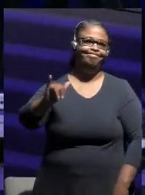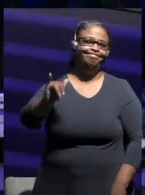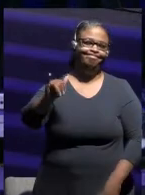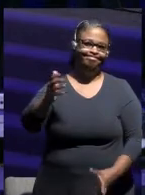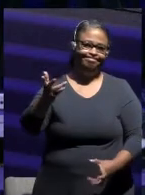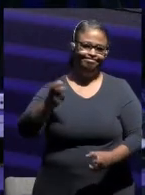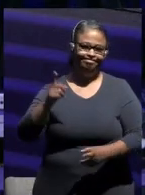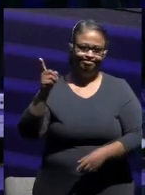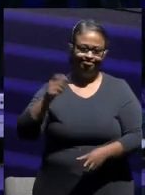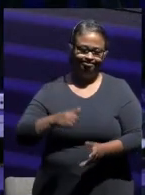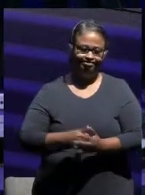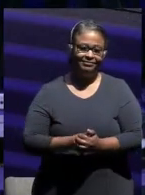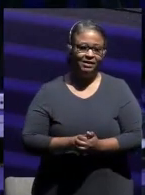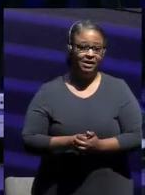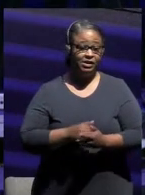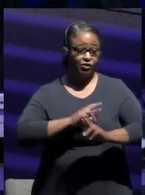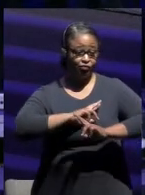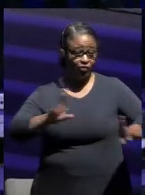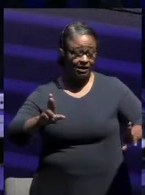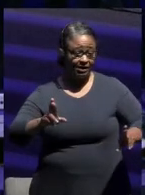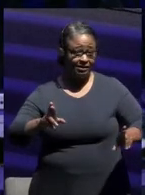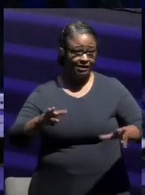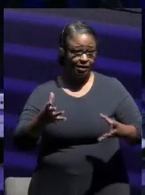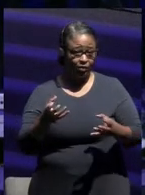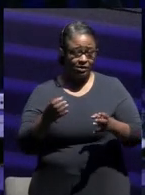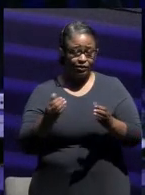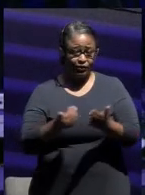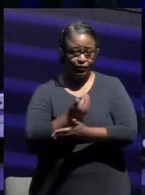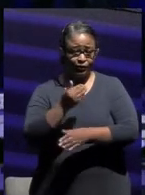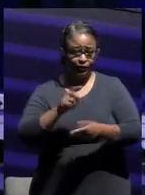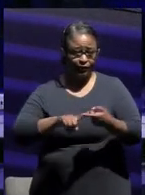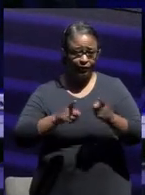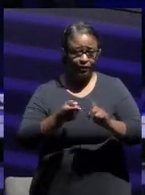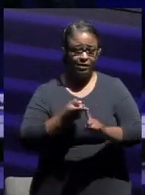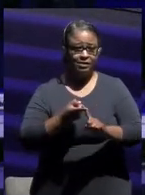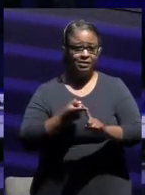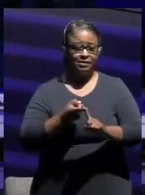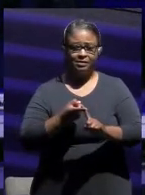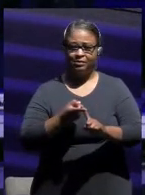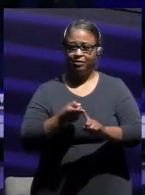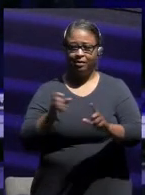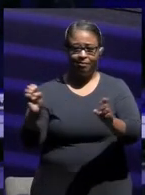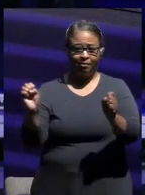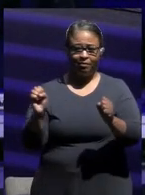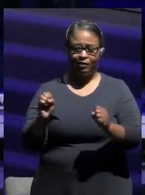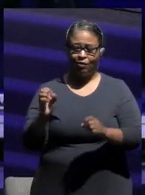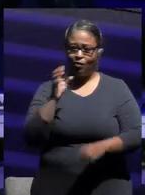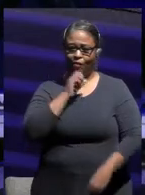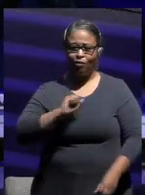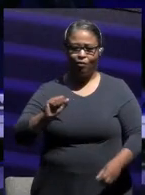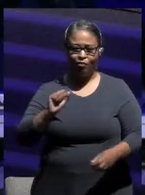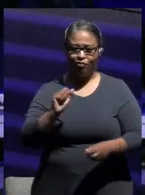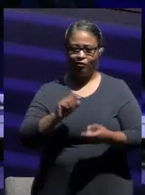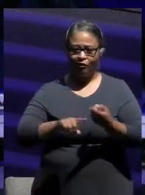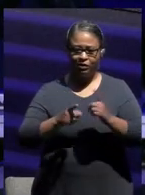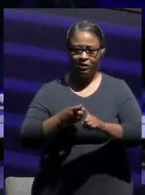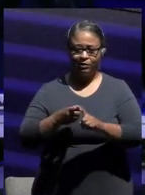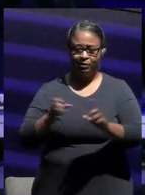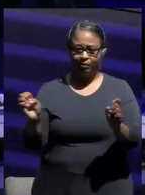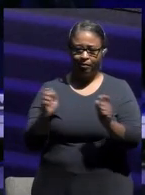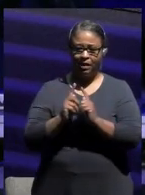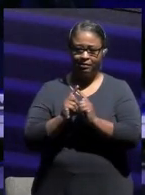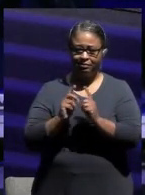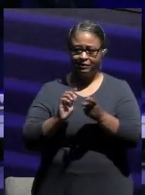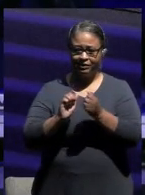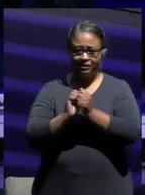He stands ready to receive new friends, and He stands ready to reconcile past friendships. Because